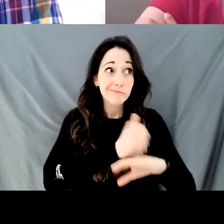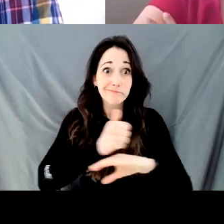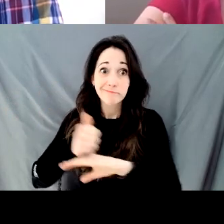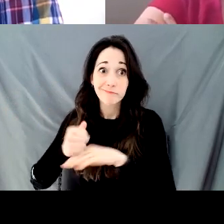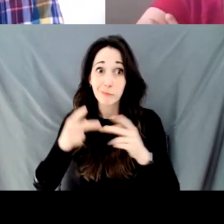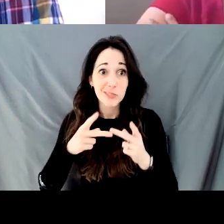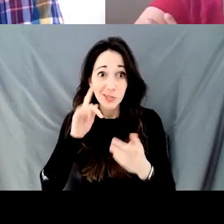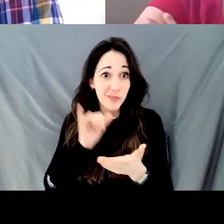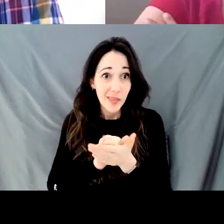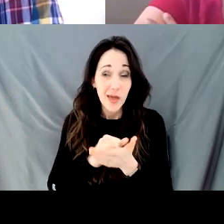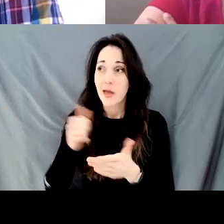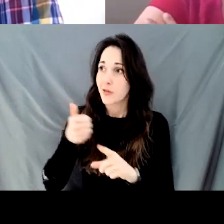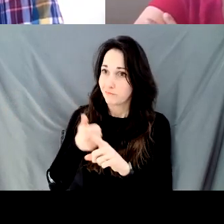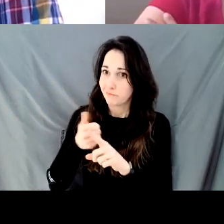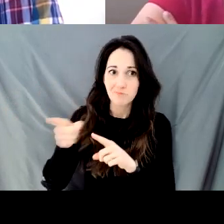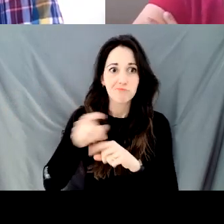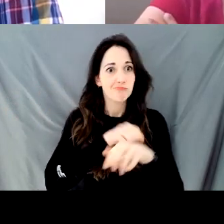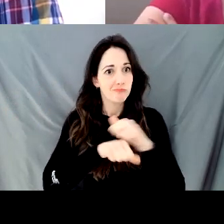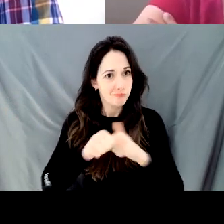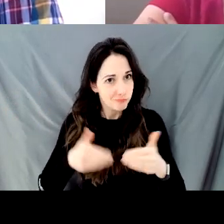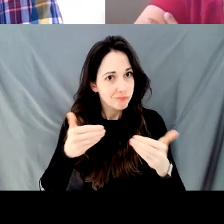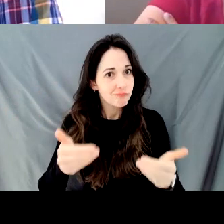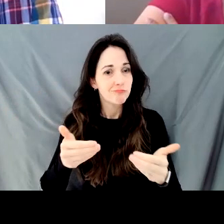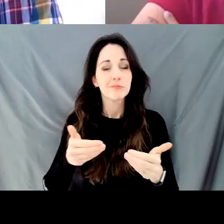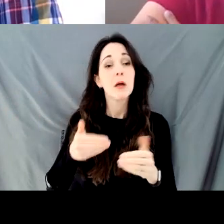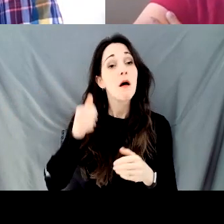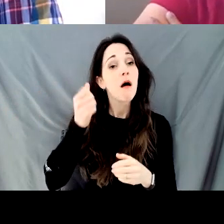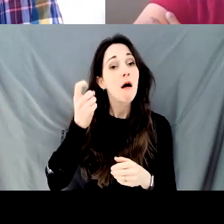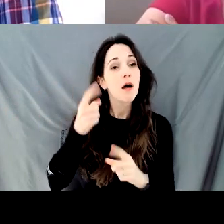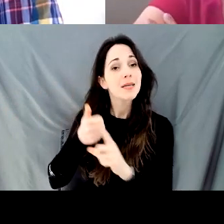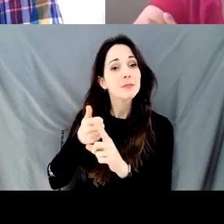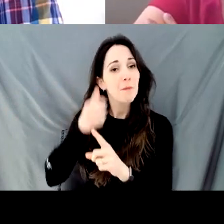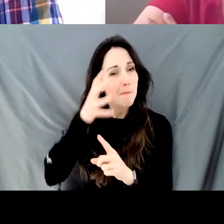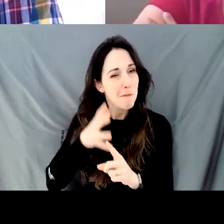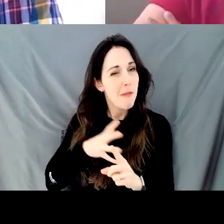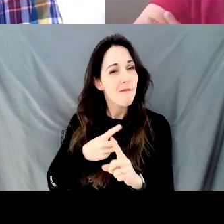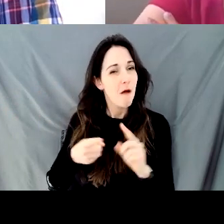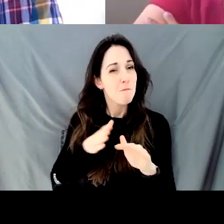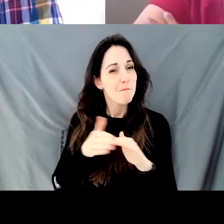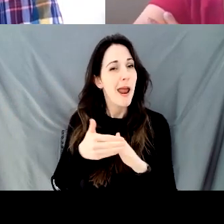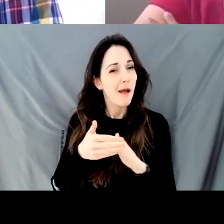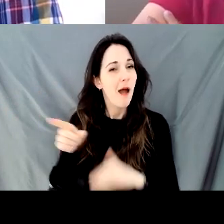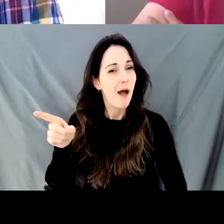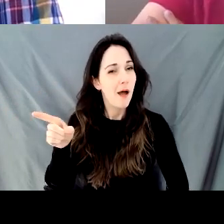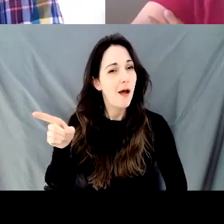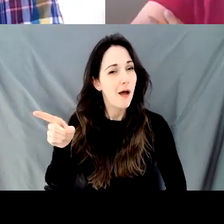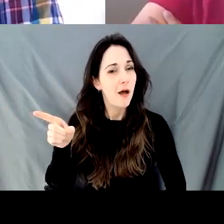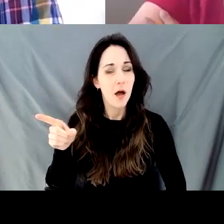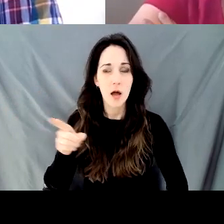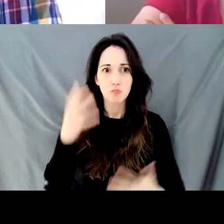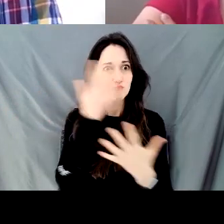at institutions. And he was a man from Jamaica and had a presence about him. And he stopped in his